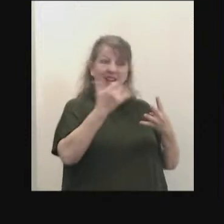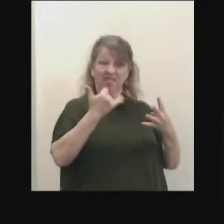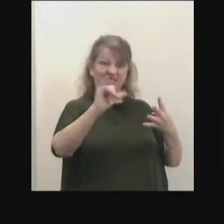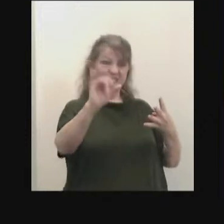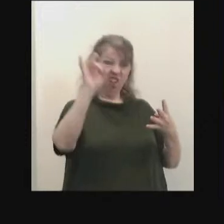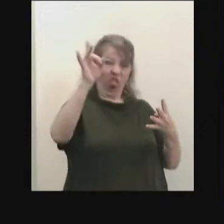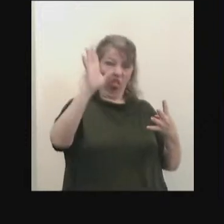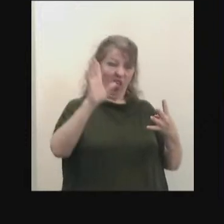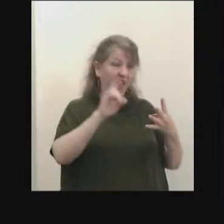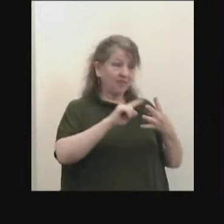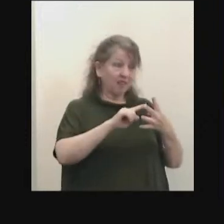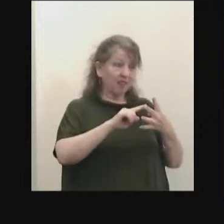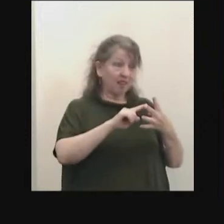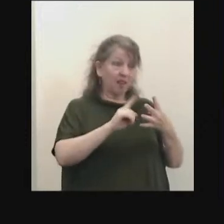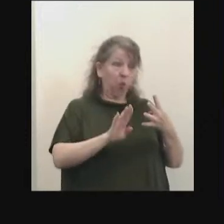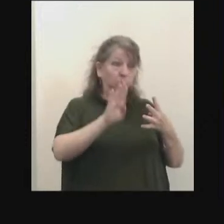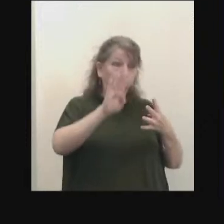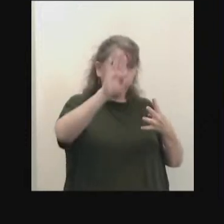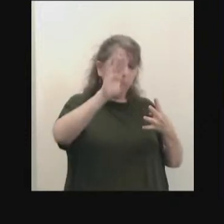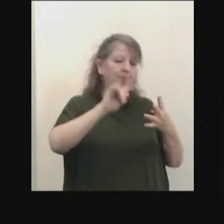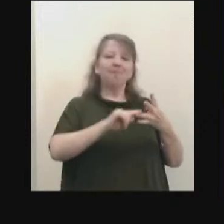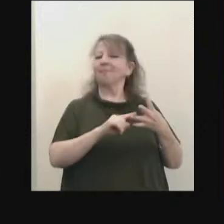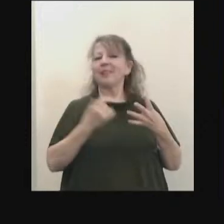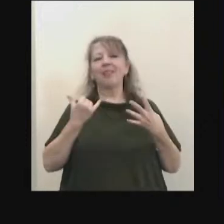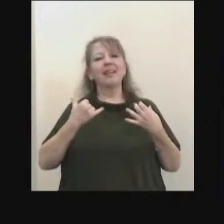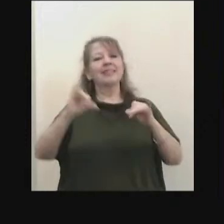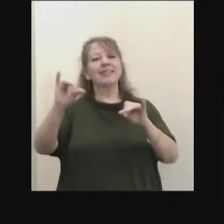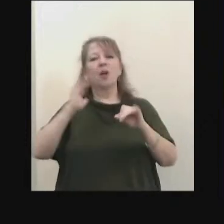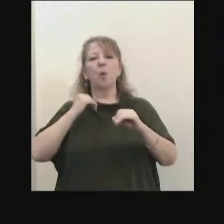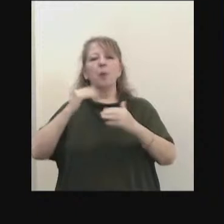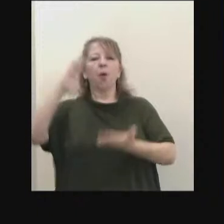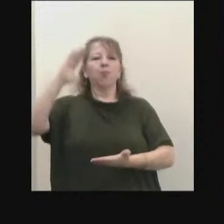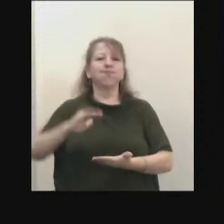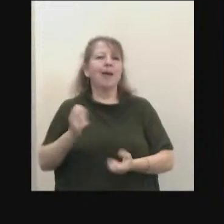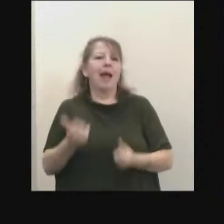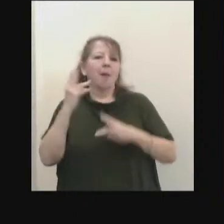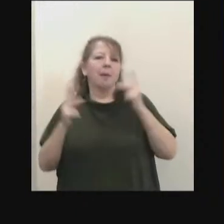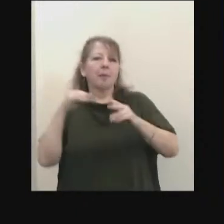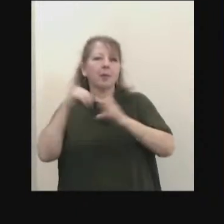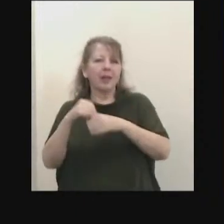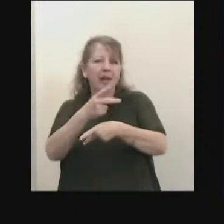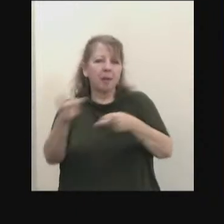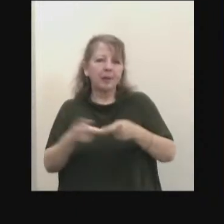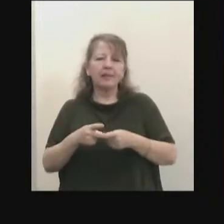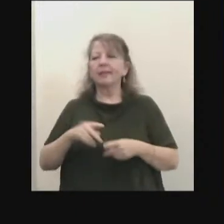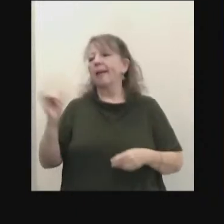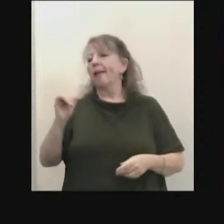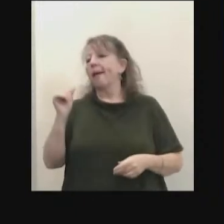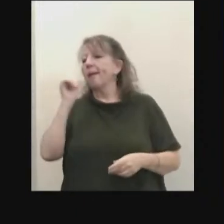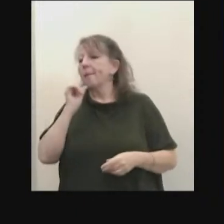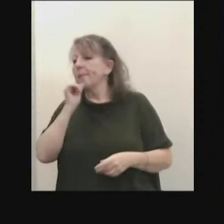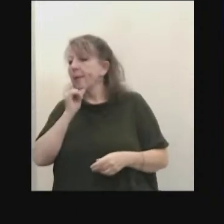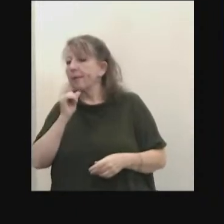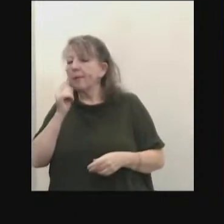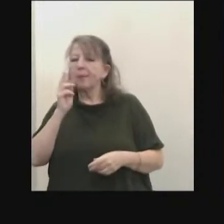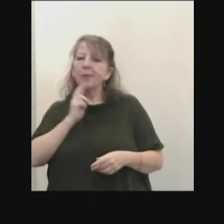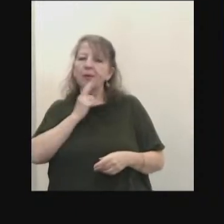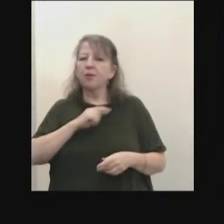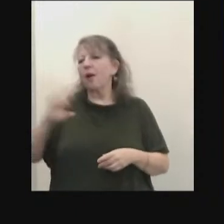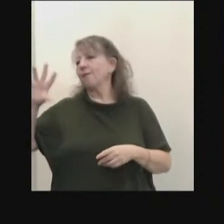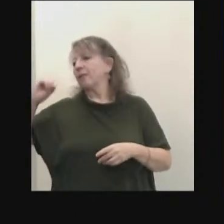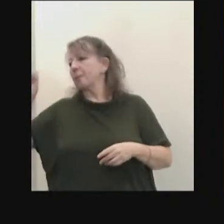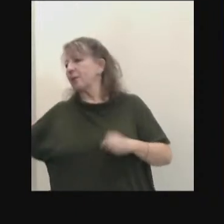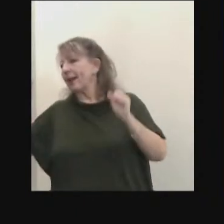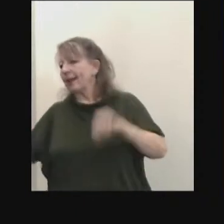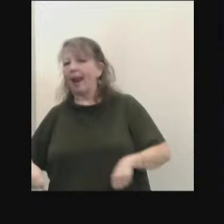restrictions, limiting it for like 50% capacity. Nobody wants to do that. And the 4th is shutdowns. I think if we continue to do the